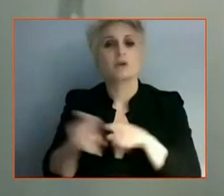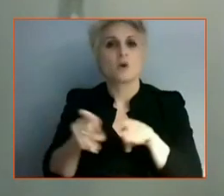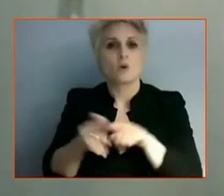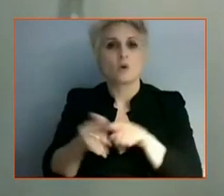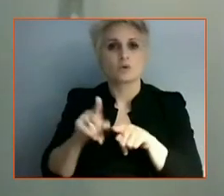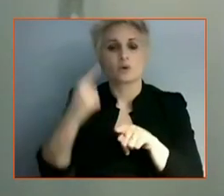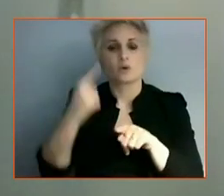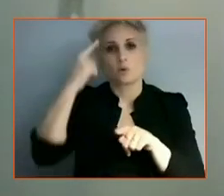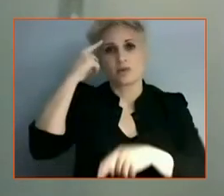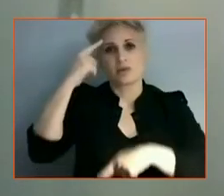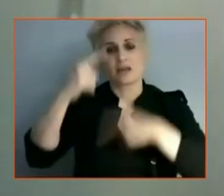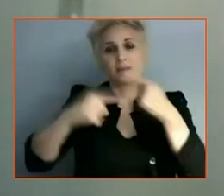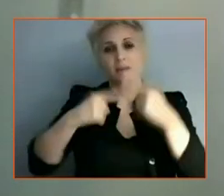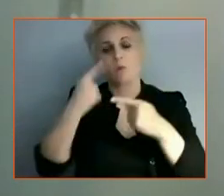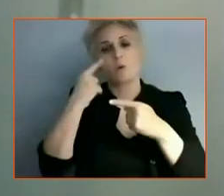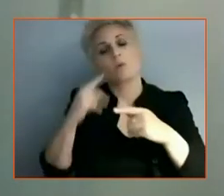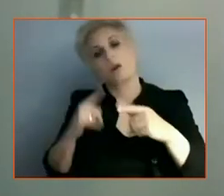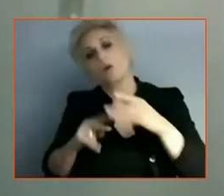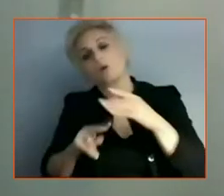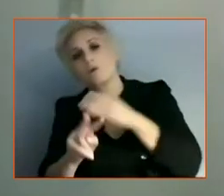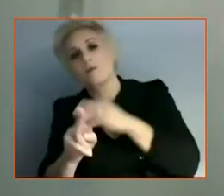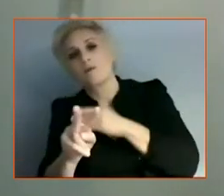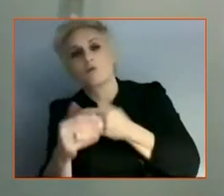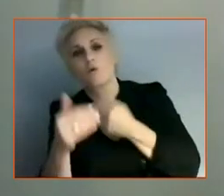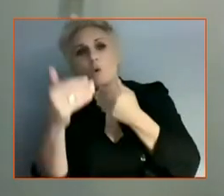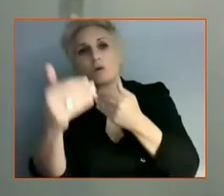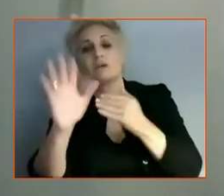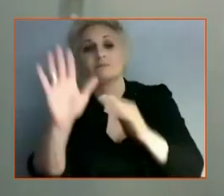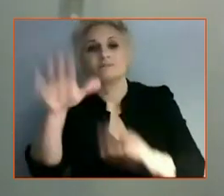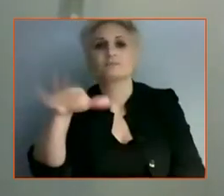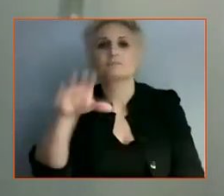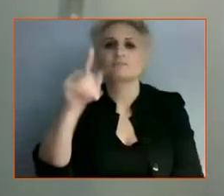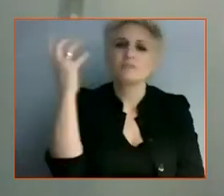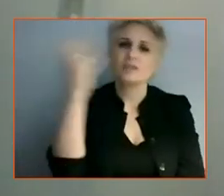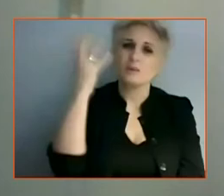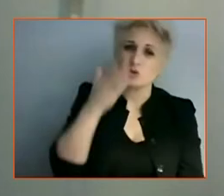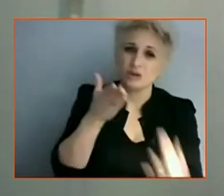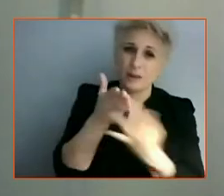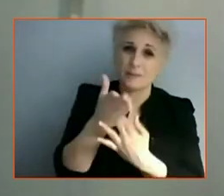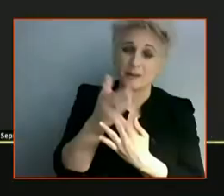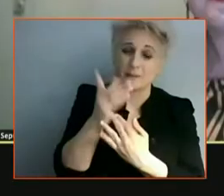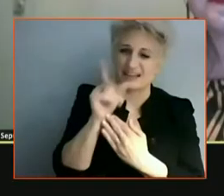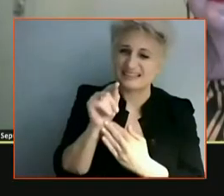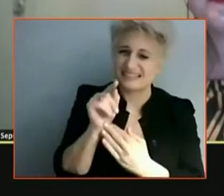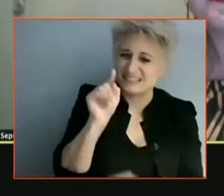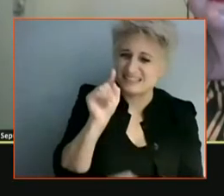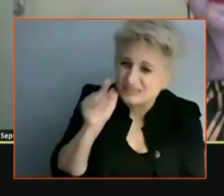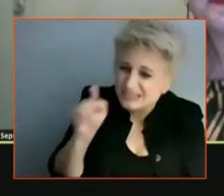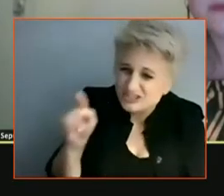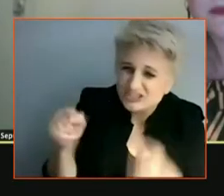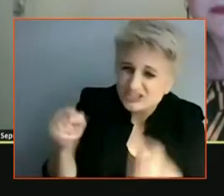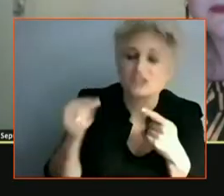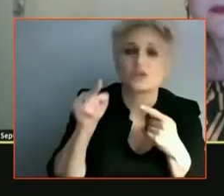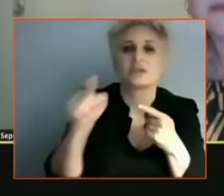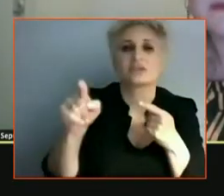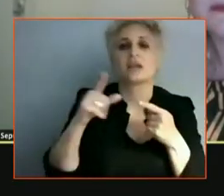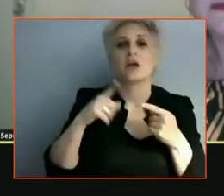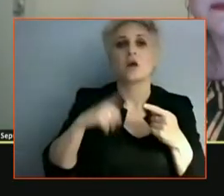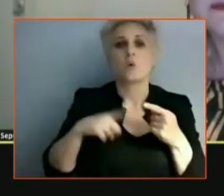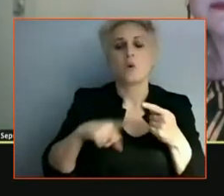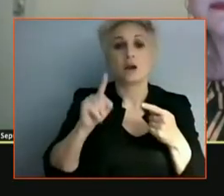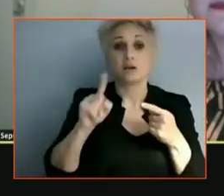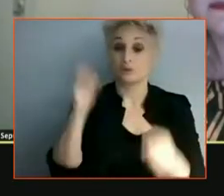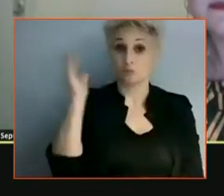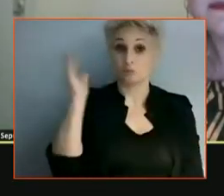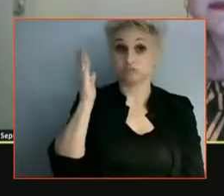trajectory moving forward. I'm sorry to interrupt you, but I do need to pick you up on this, because you're talking beautifully about